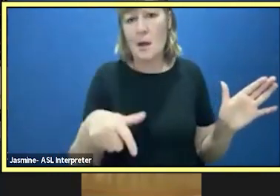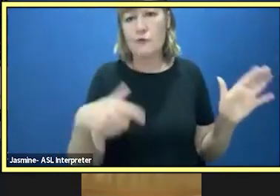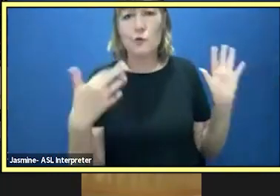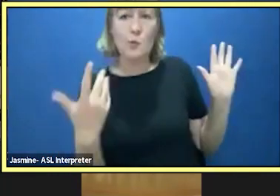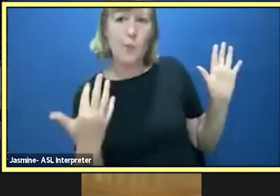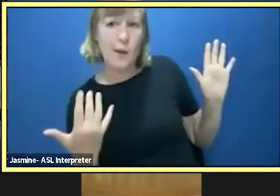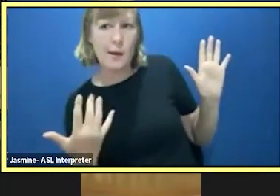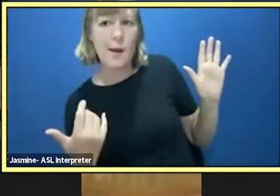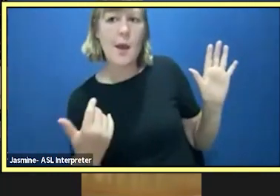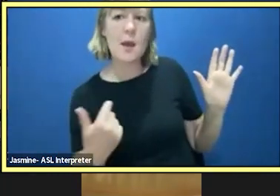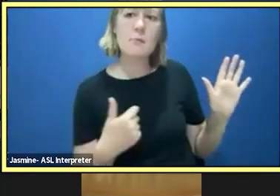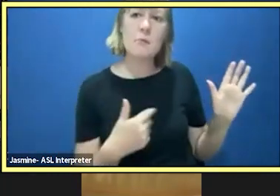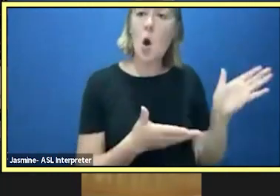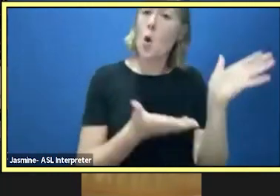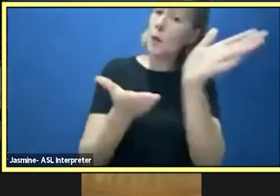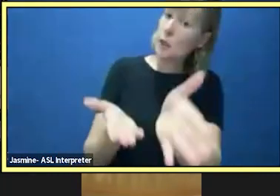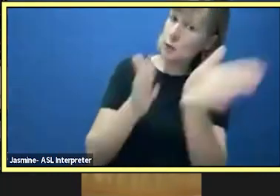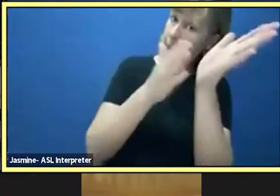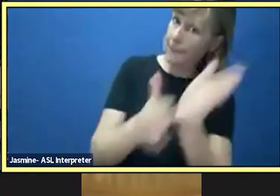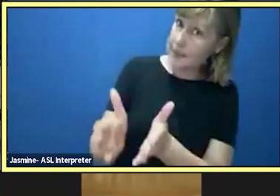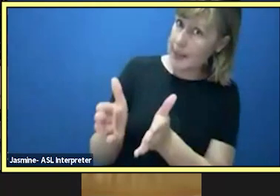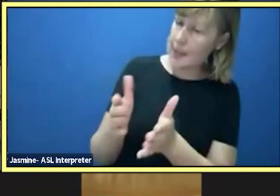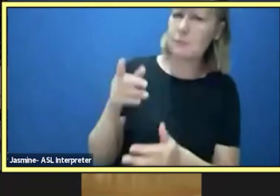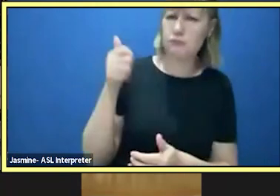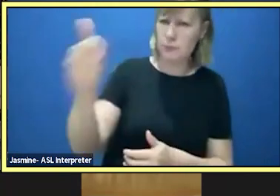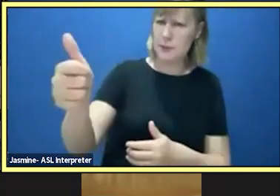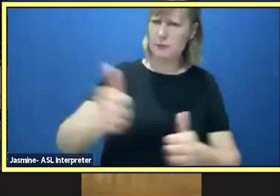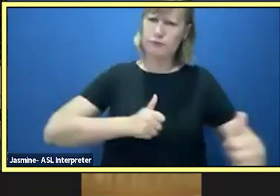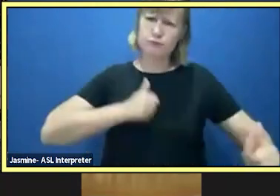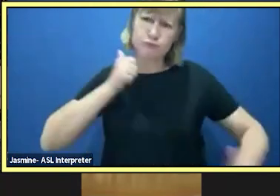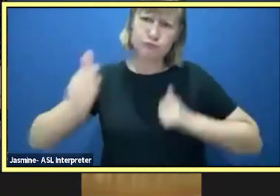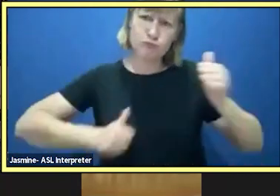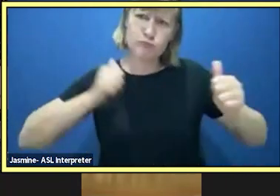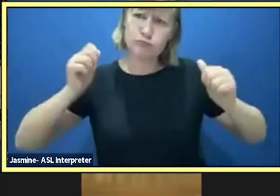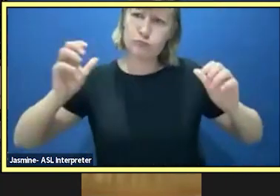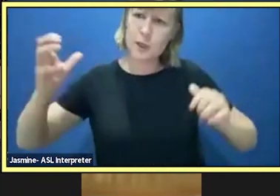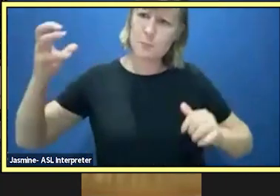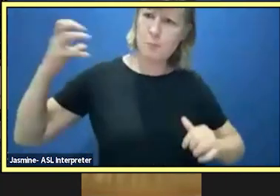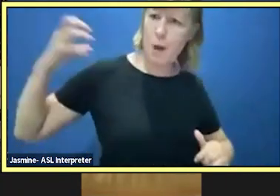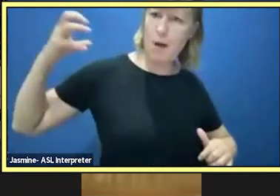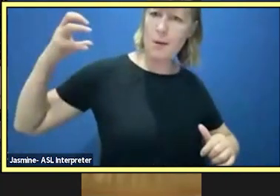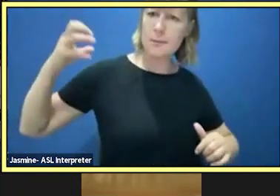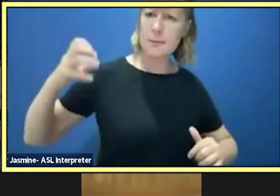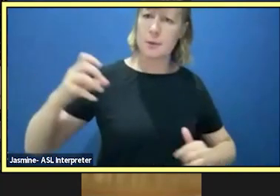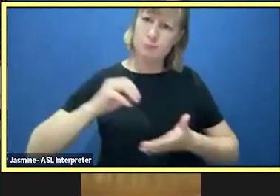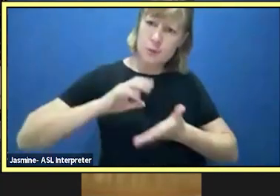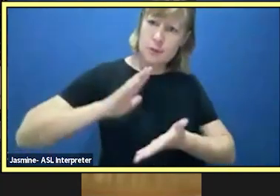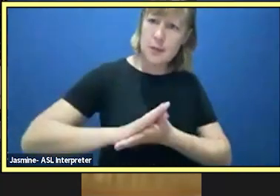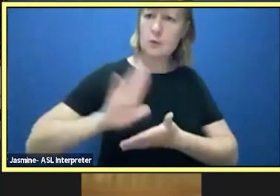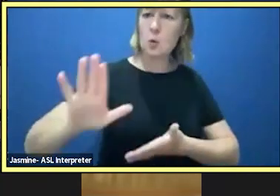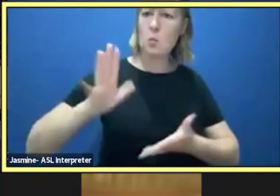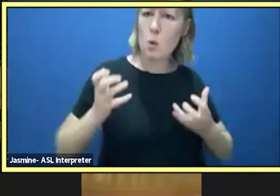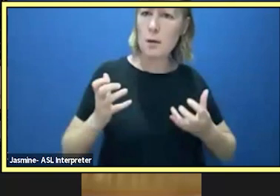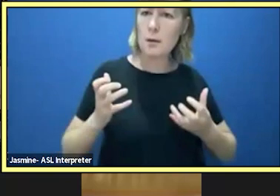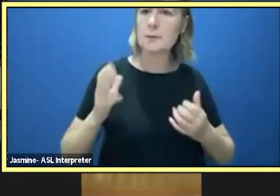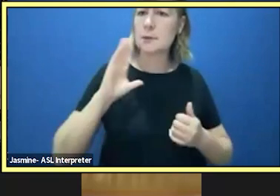for you, take charge of it. And that'll get you a little bit closer to where you need to be. And also just those meetings